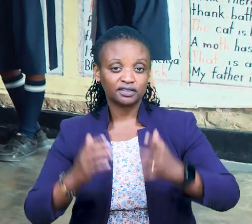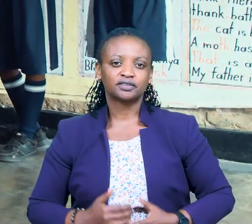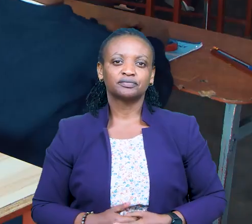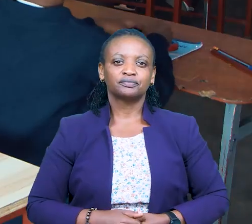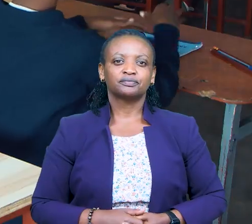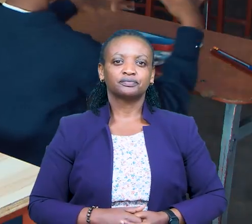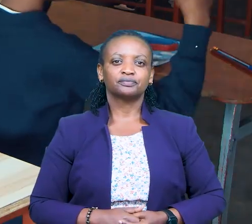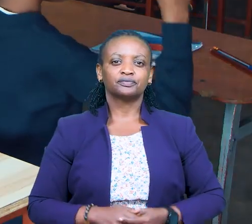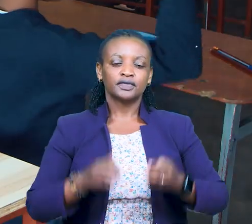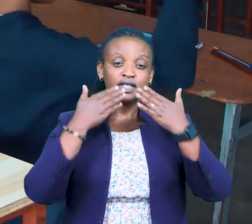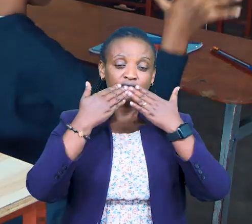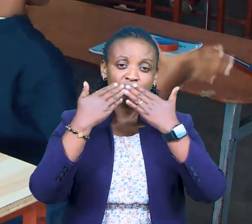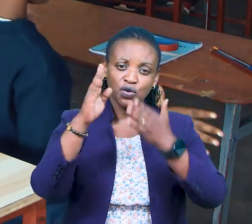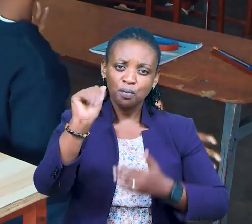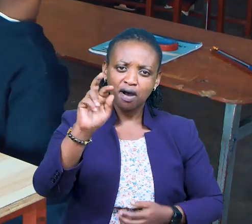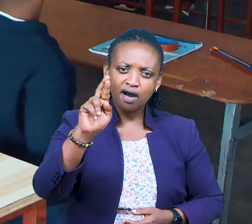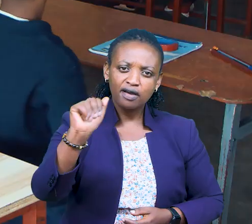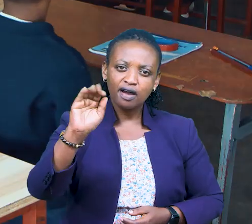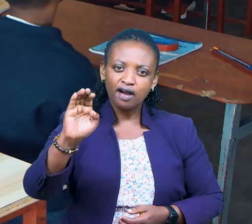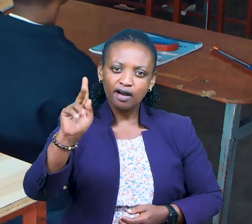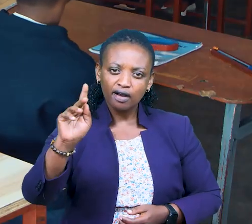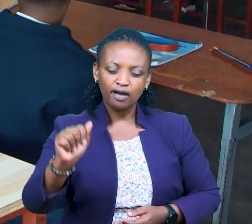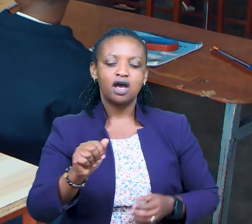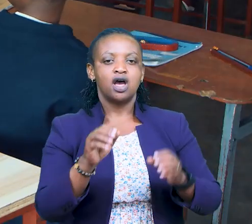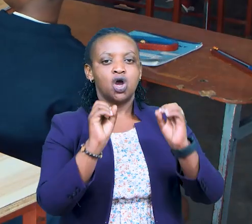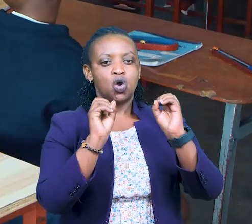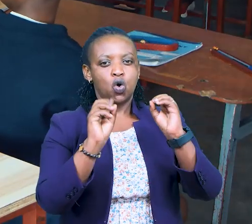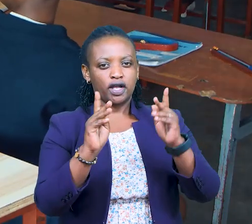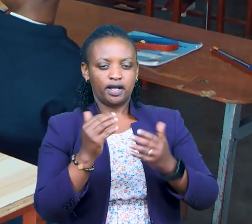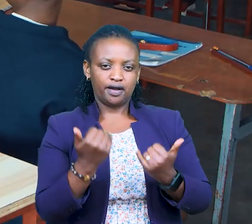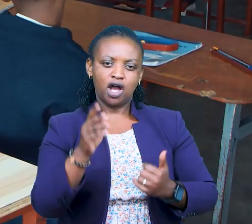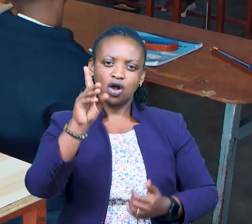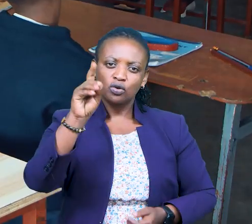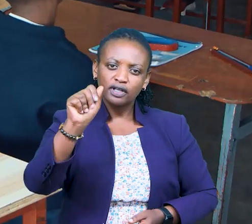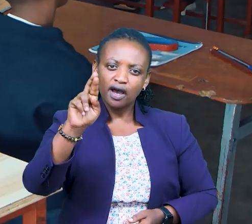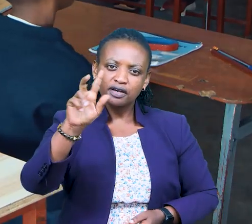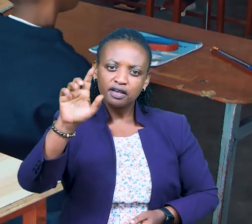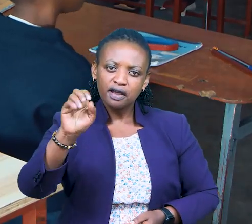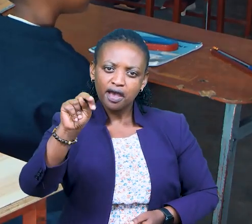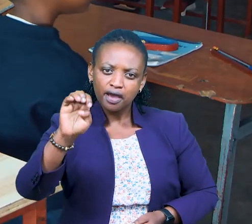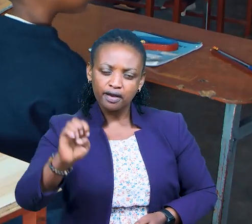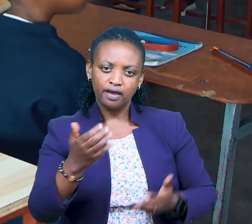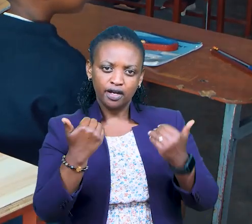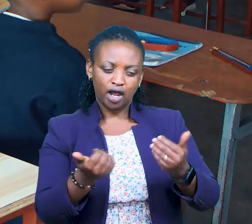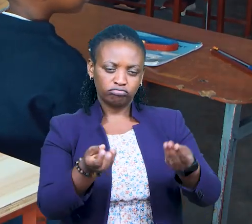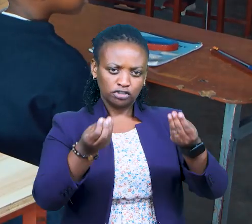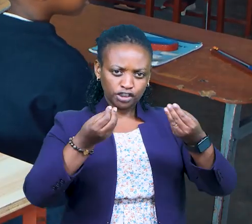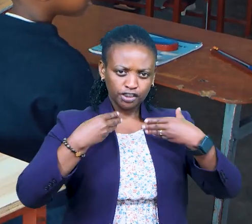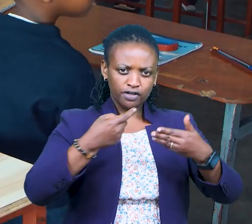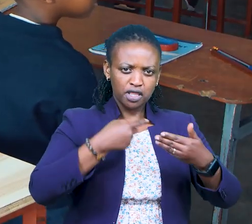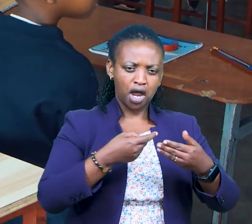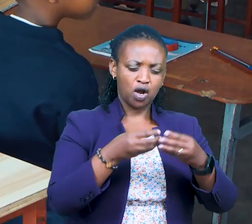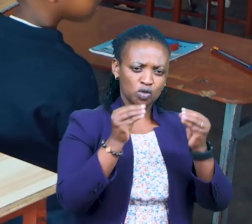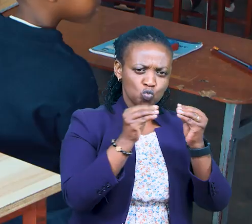flowers? Thank you, Baraka. Okay, Dariren, you're going